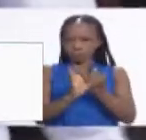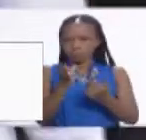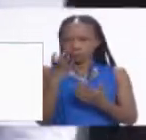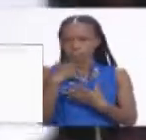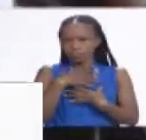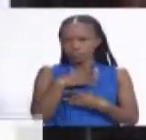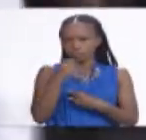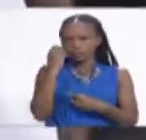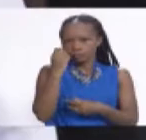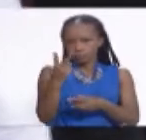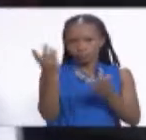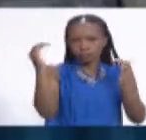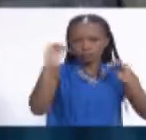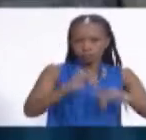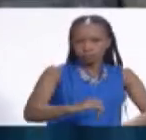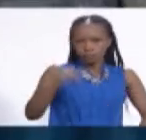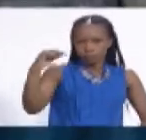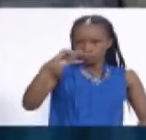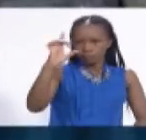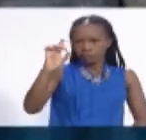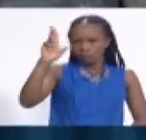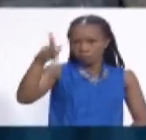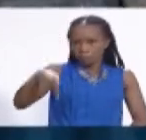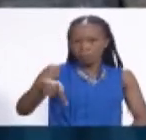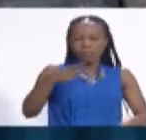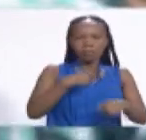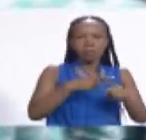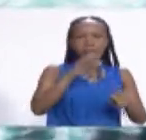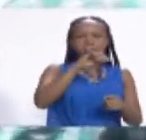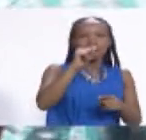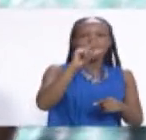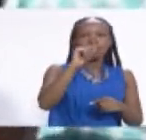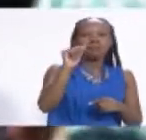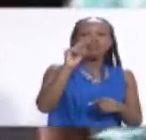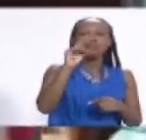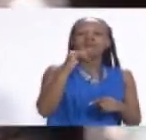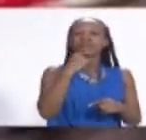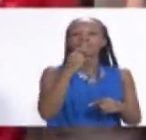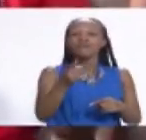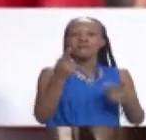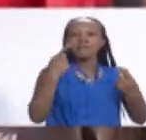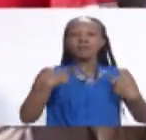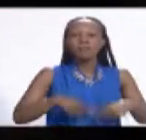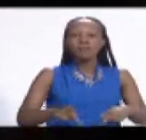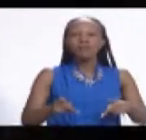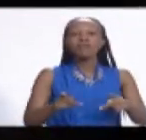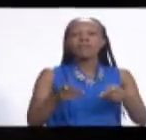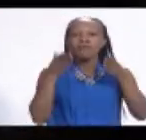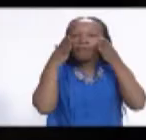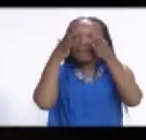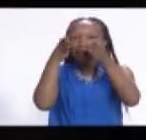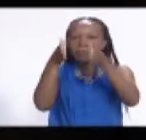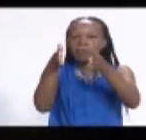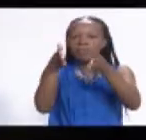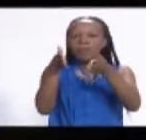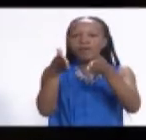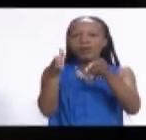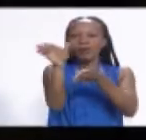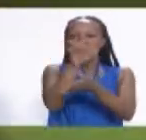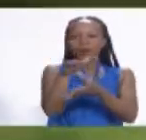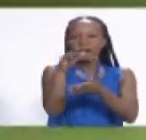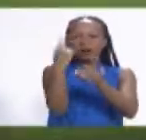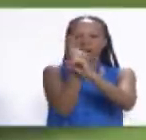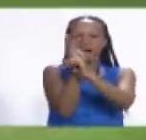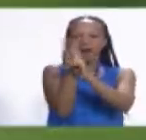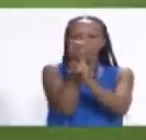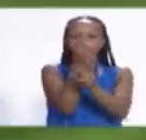GDP and increased inflation. However, Yatani hinted at a possible fiscal budget review to focus funds on primary sectors of